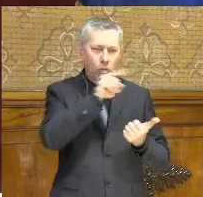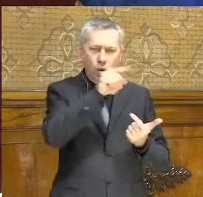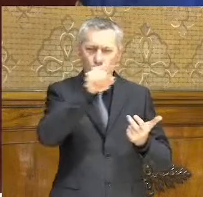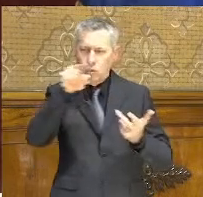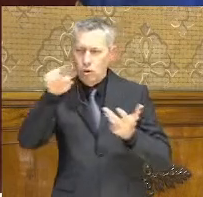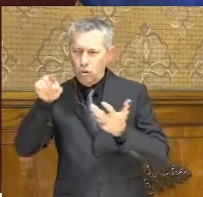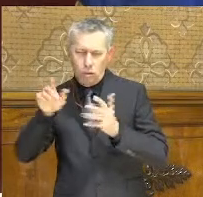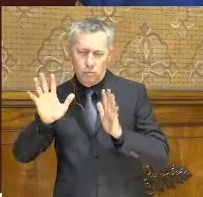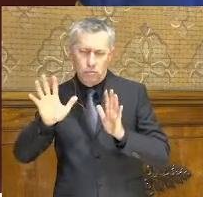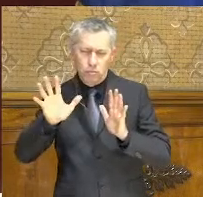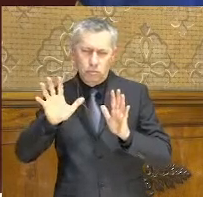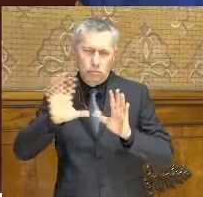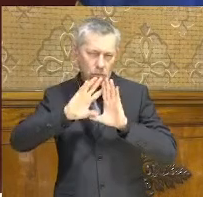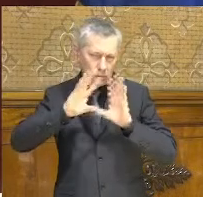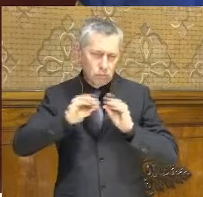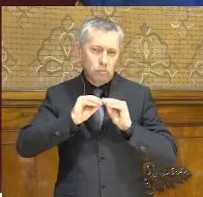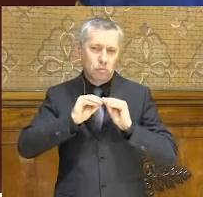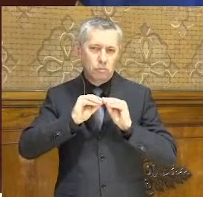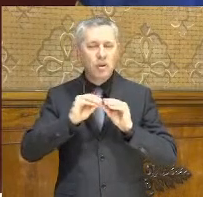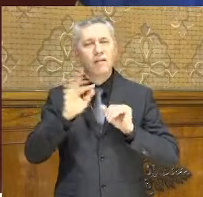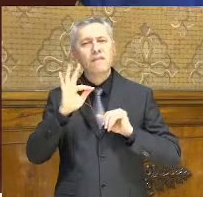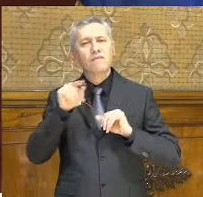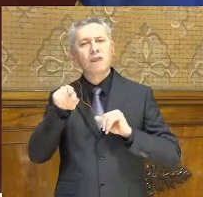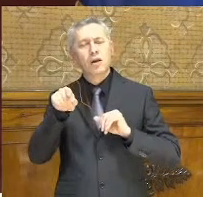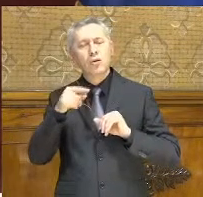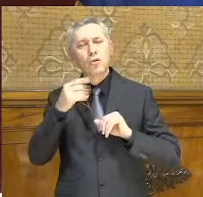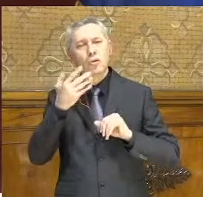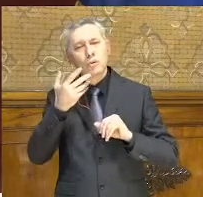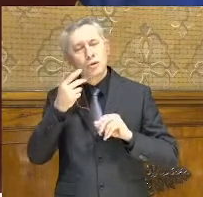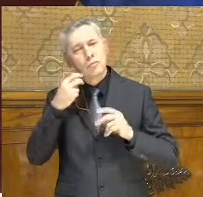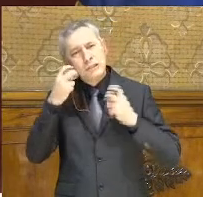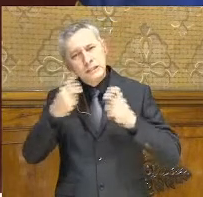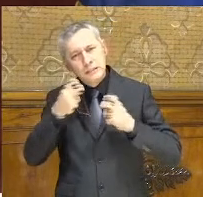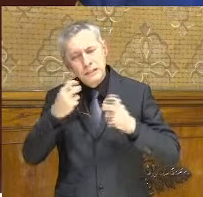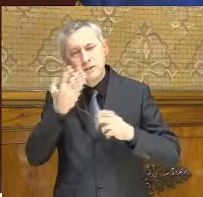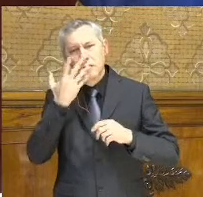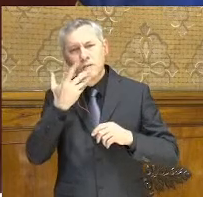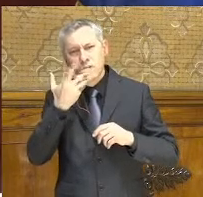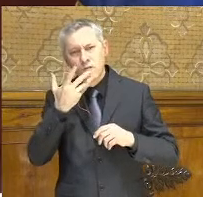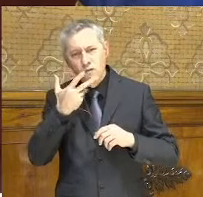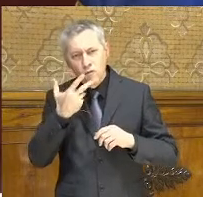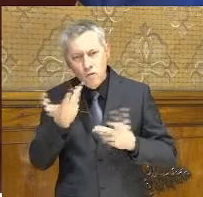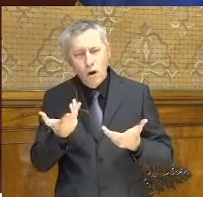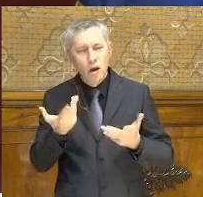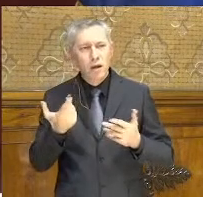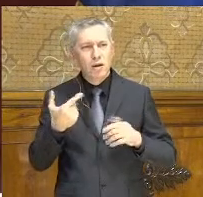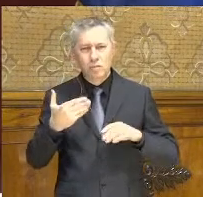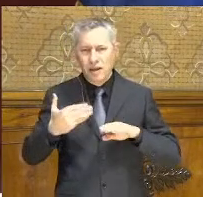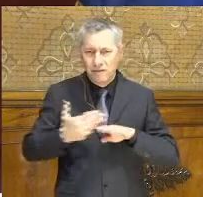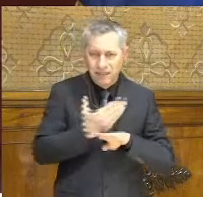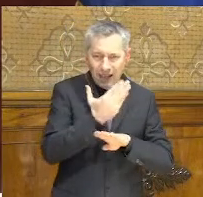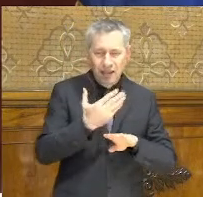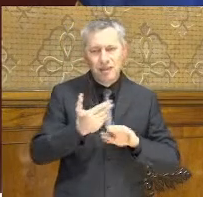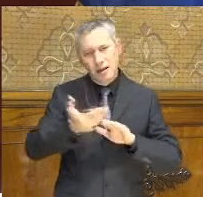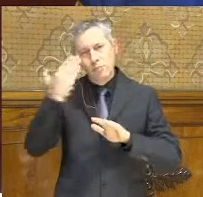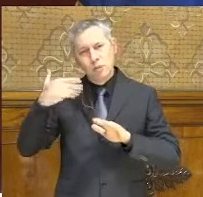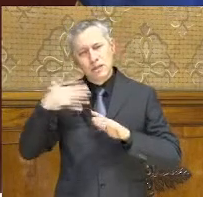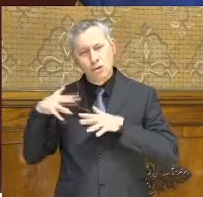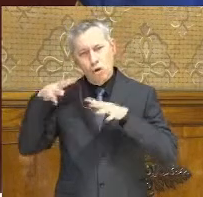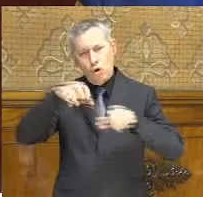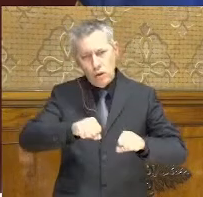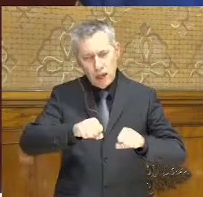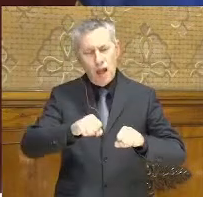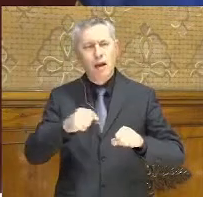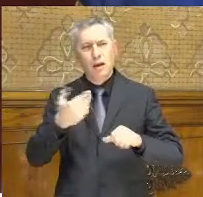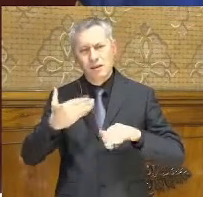act, Fanon attempts to suture, not suppress, the wounds of the colonial past. For